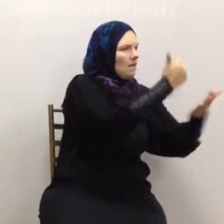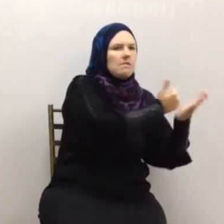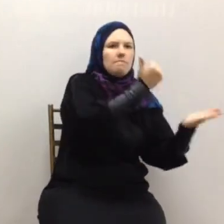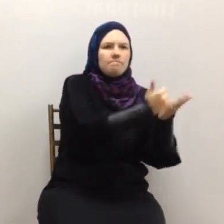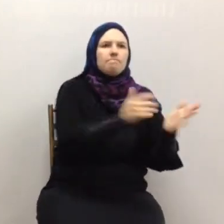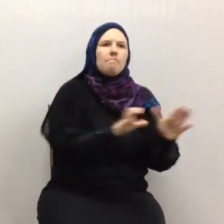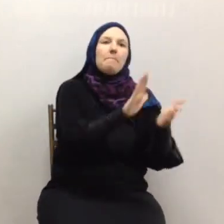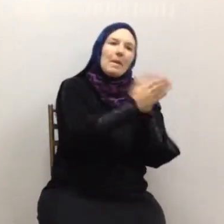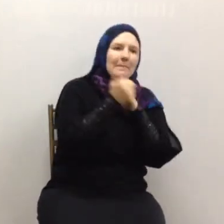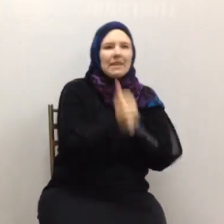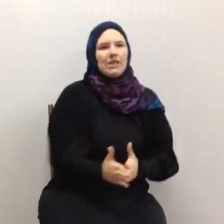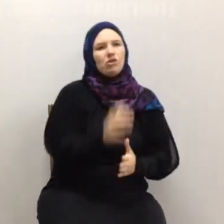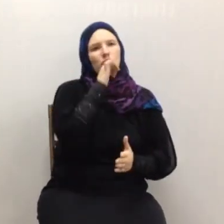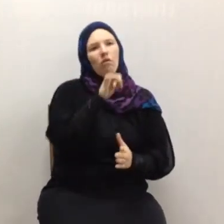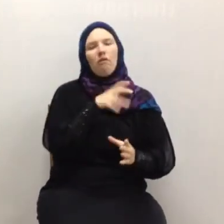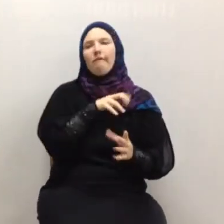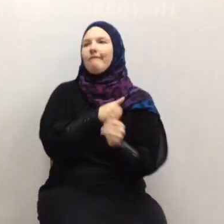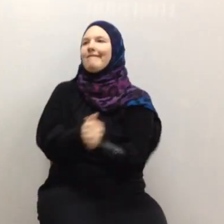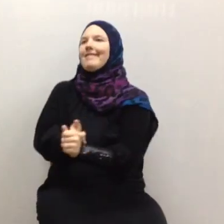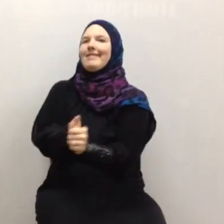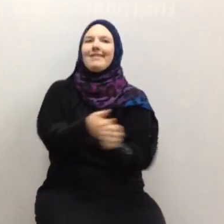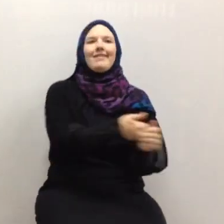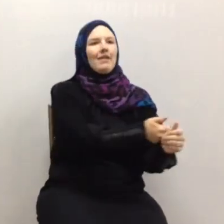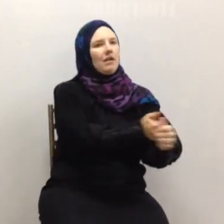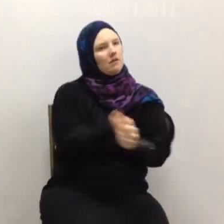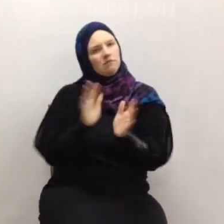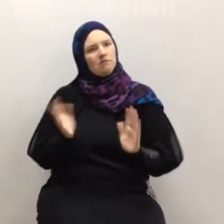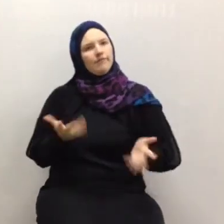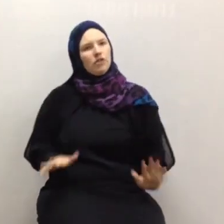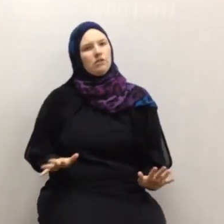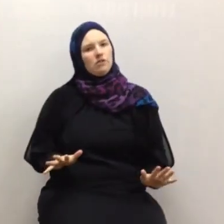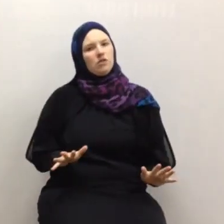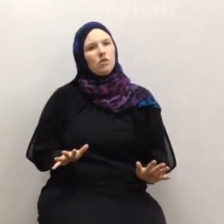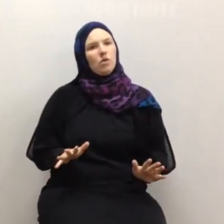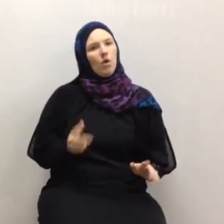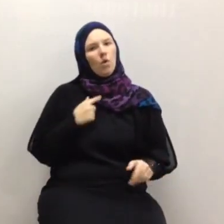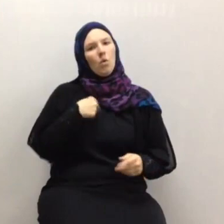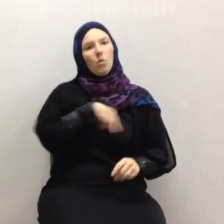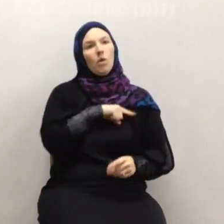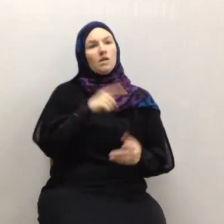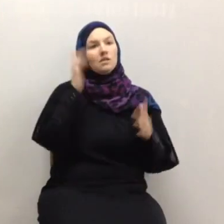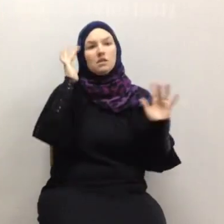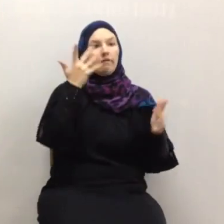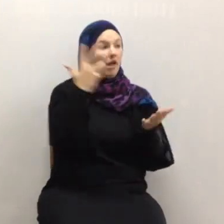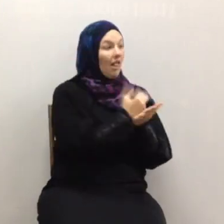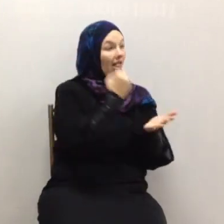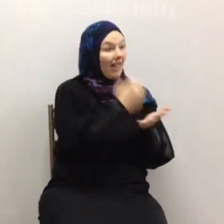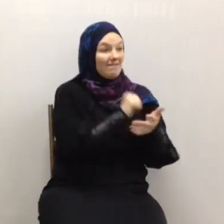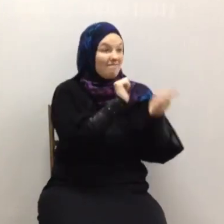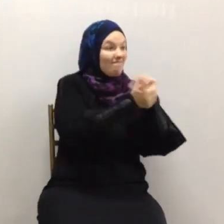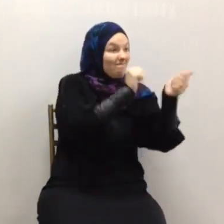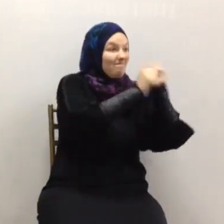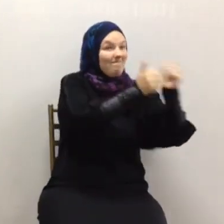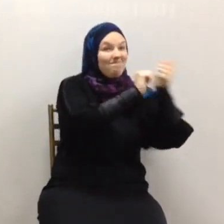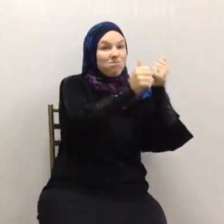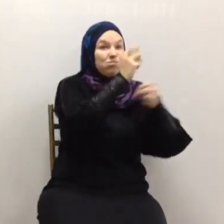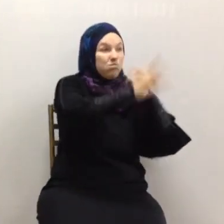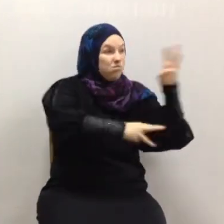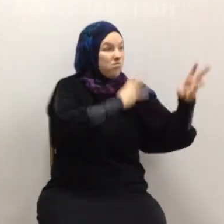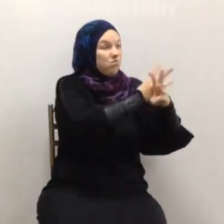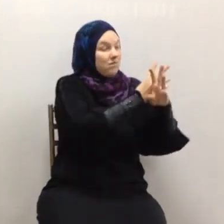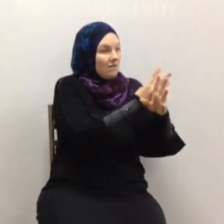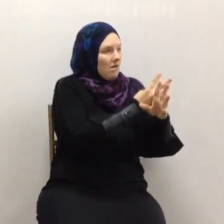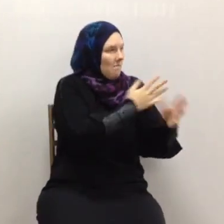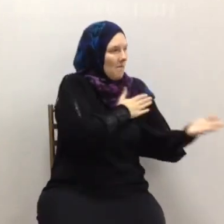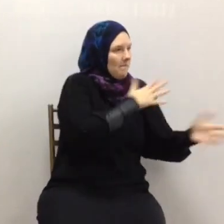are competing for worldly gains, but we are not competing to advance our spiritual